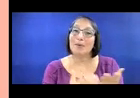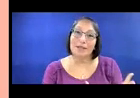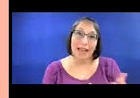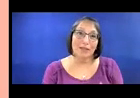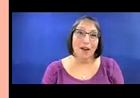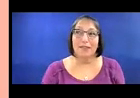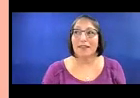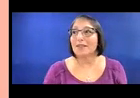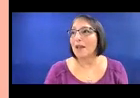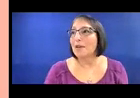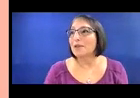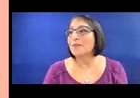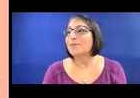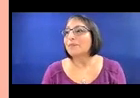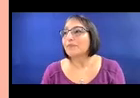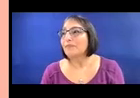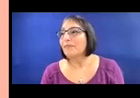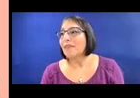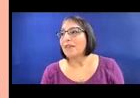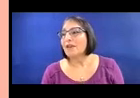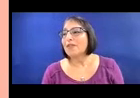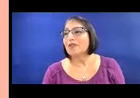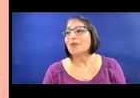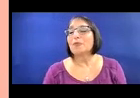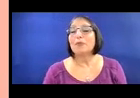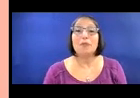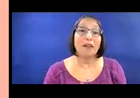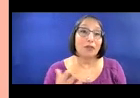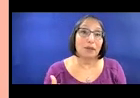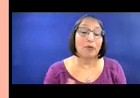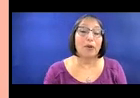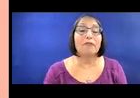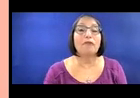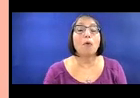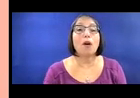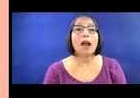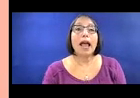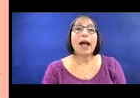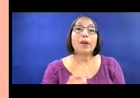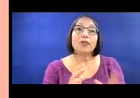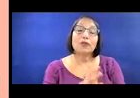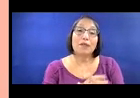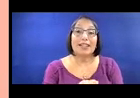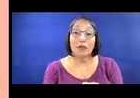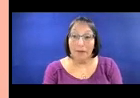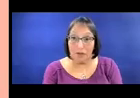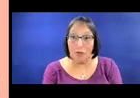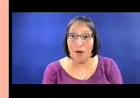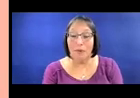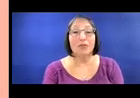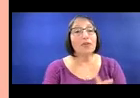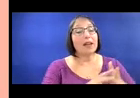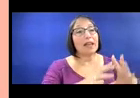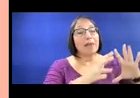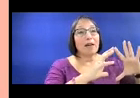they be able to satisfy the assignment. The other thing, too, is we, I've used Flipgrid for when students have to tell their life story,